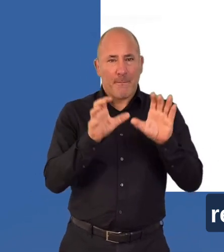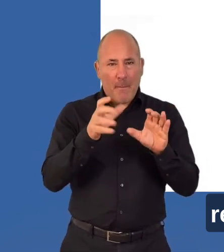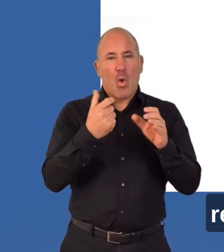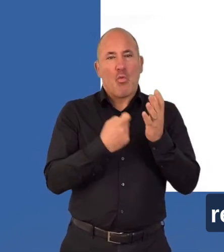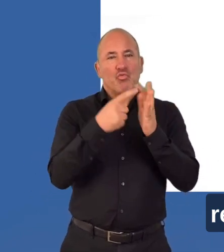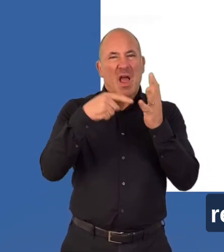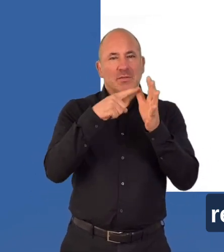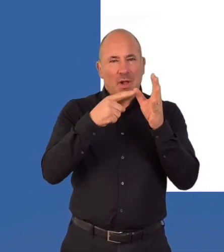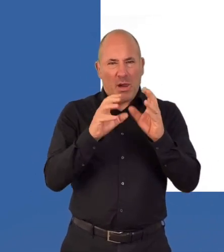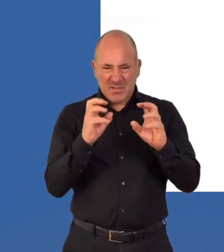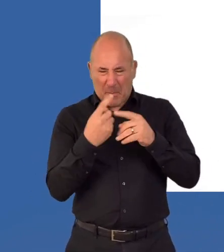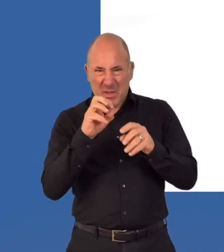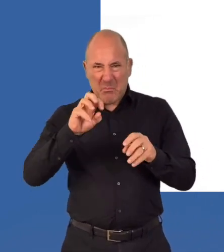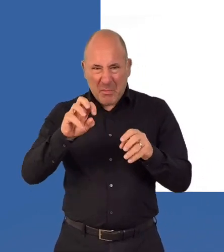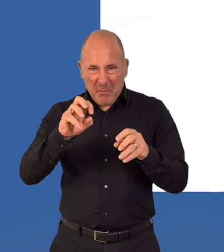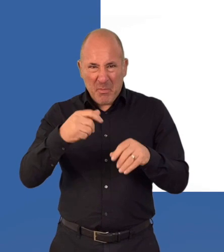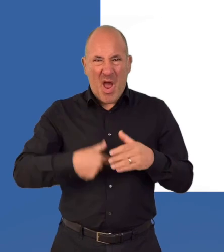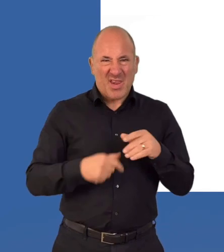and abdominal mass.